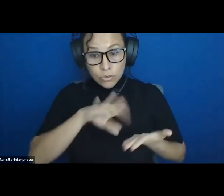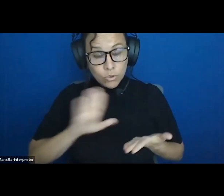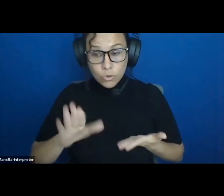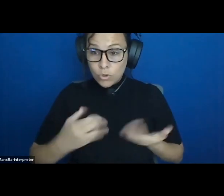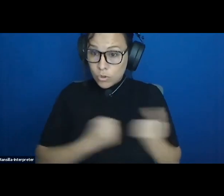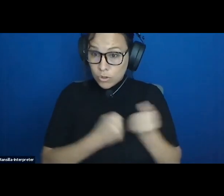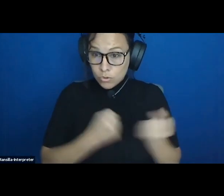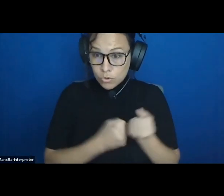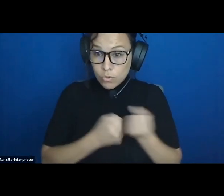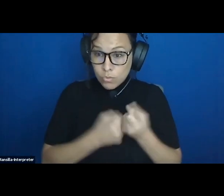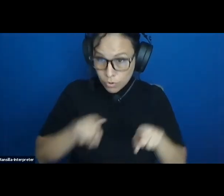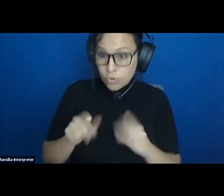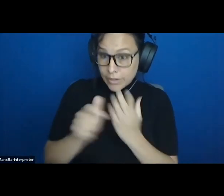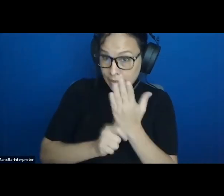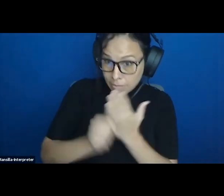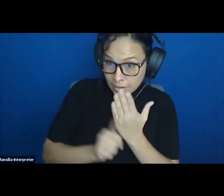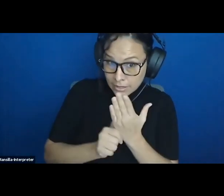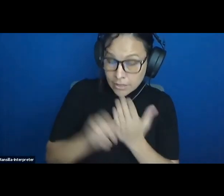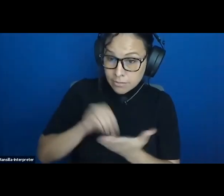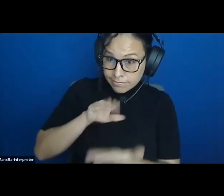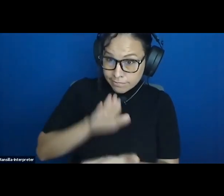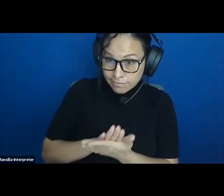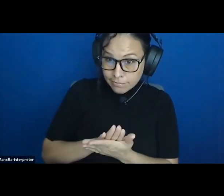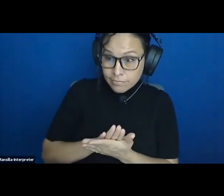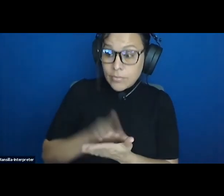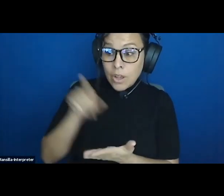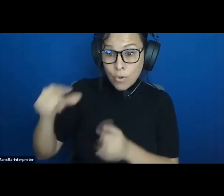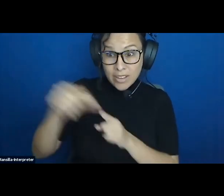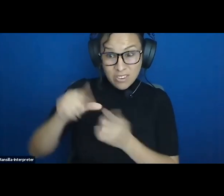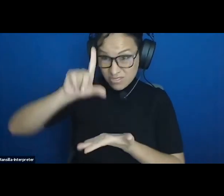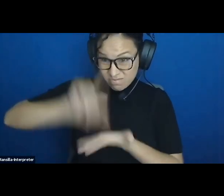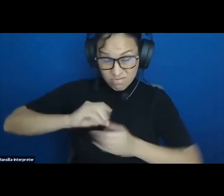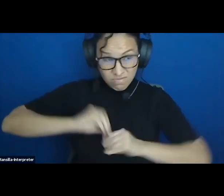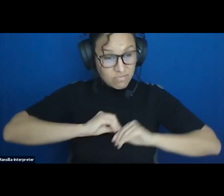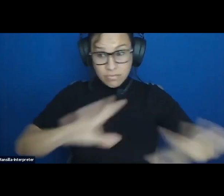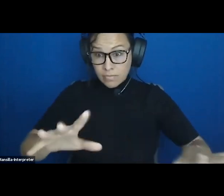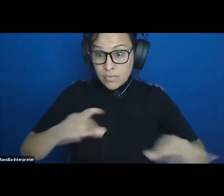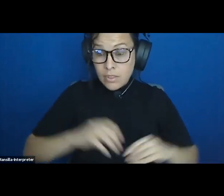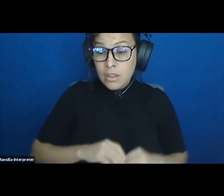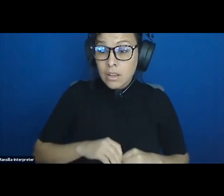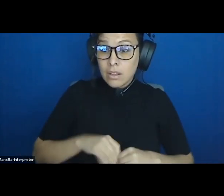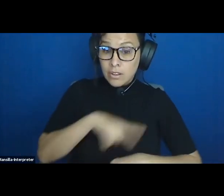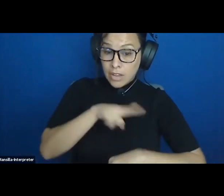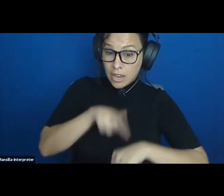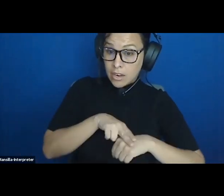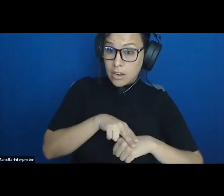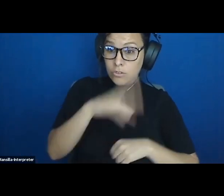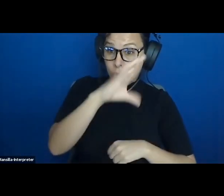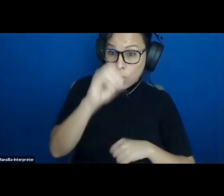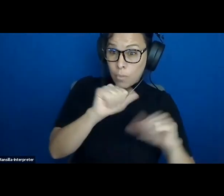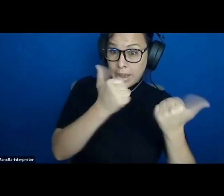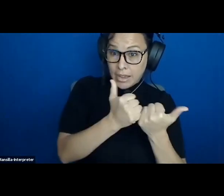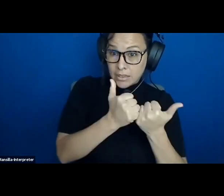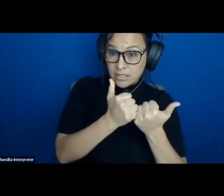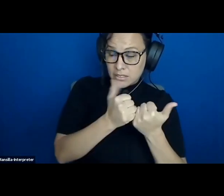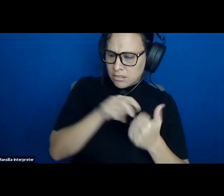note of El Corno Emplumado. From the moment those words were printed, not only did national institutions withdraw their economic